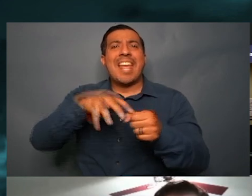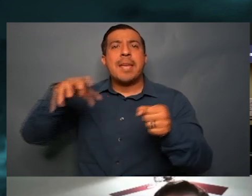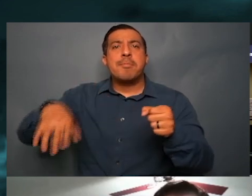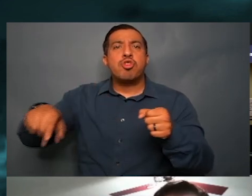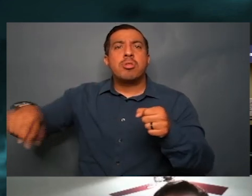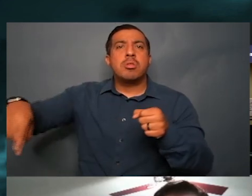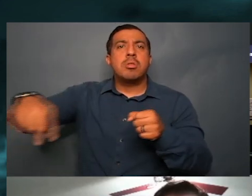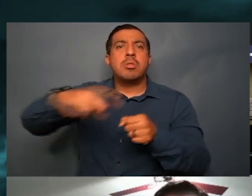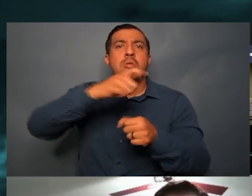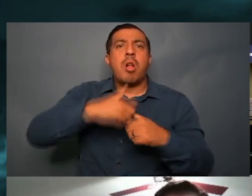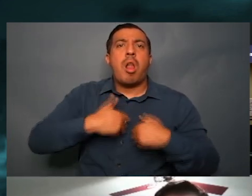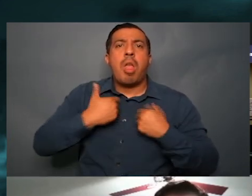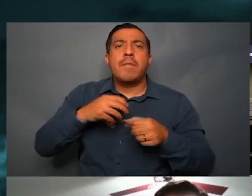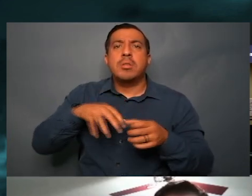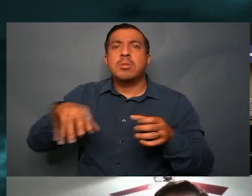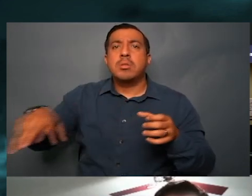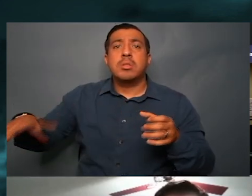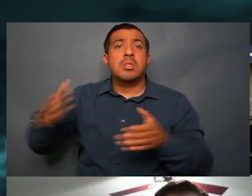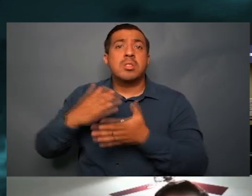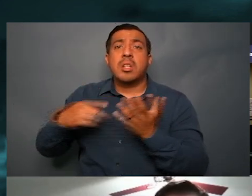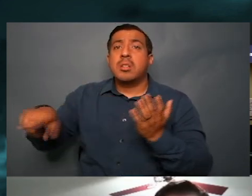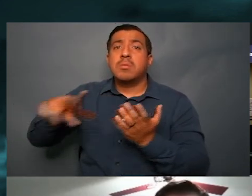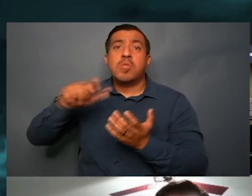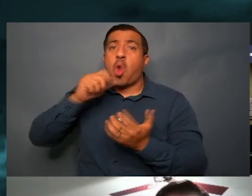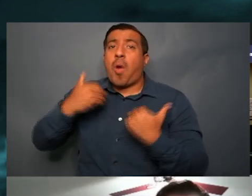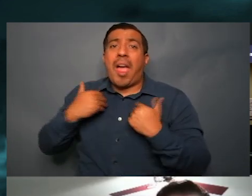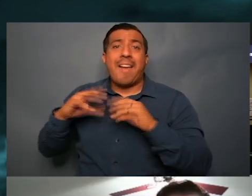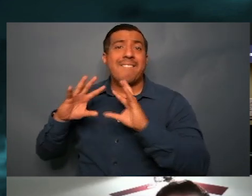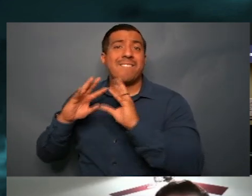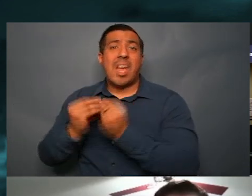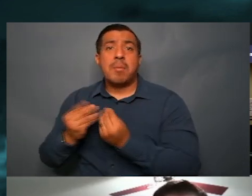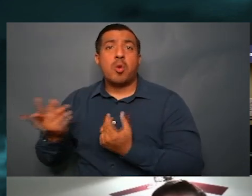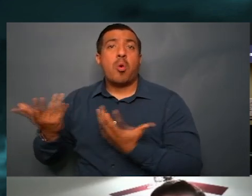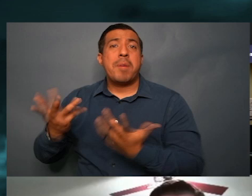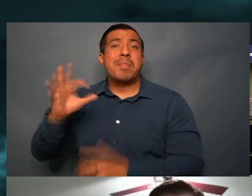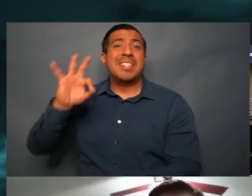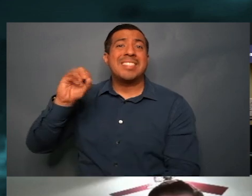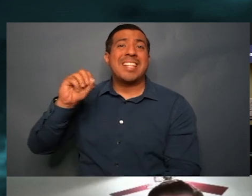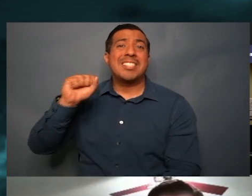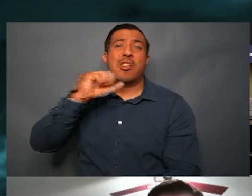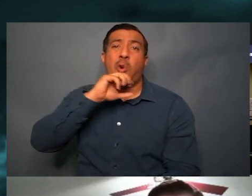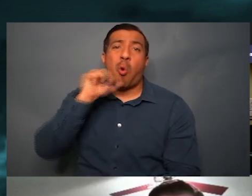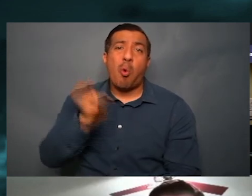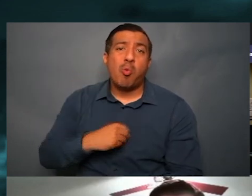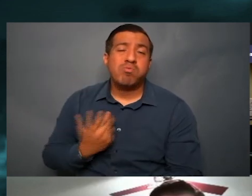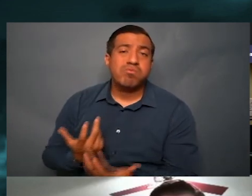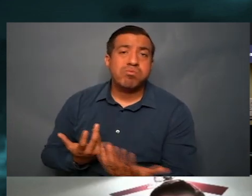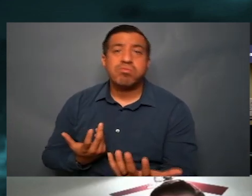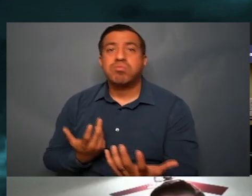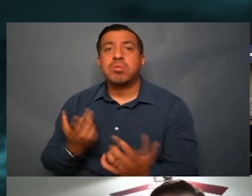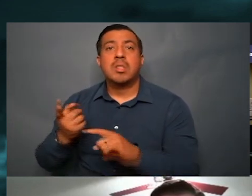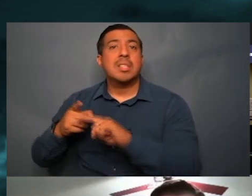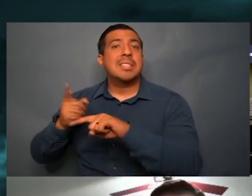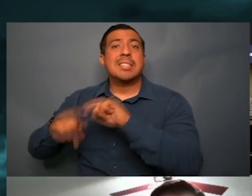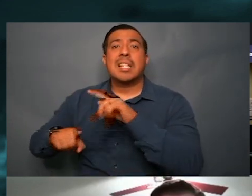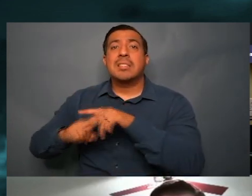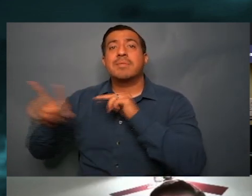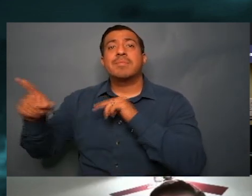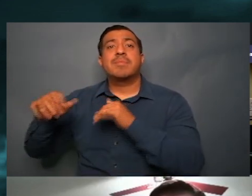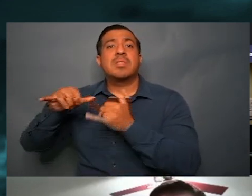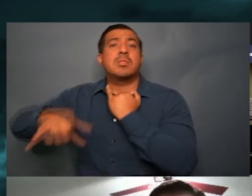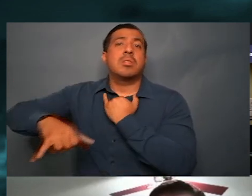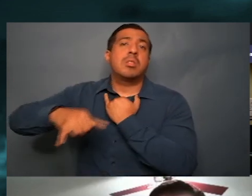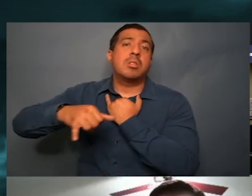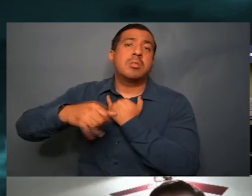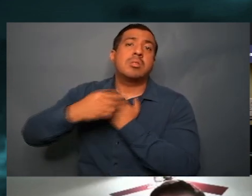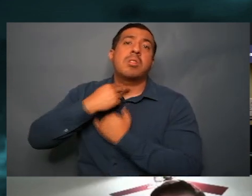are, don't have family or are in their 90s or can't get out, they're homebound or whatever. Talk